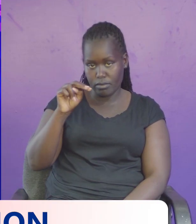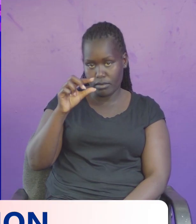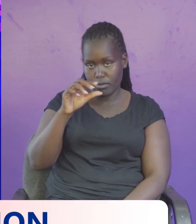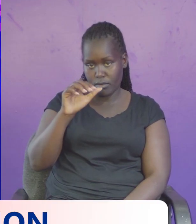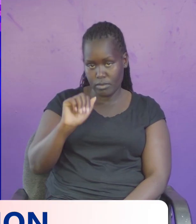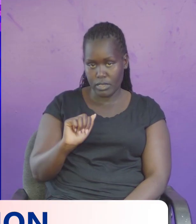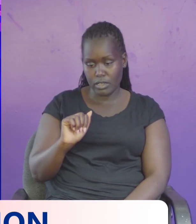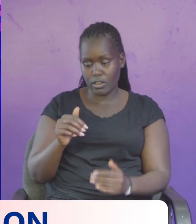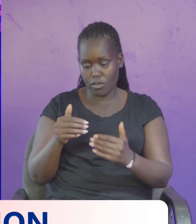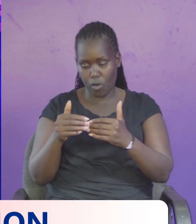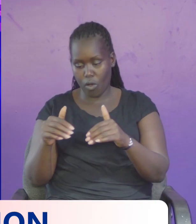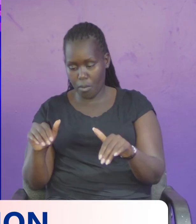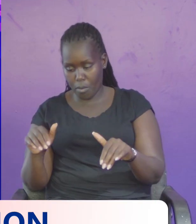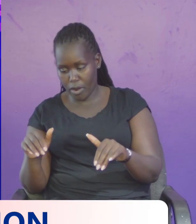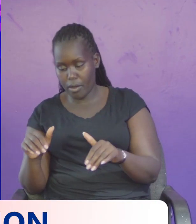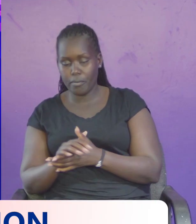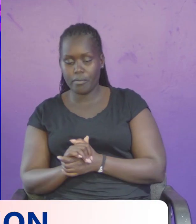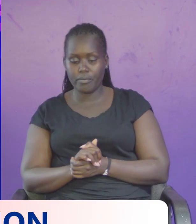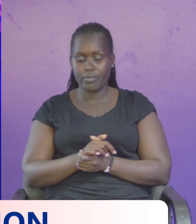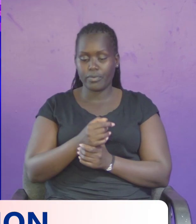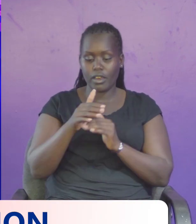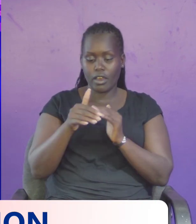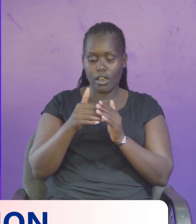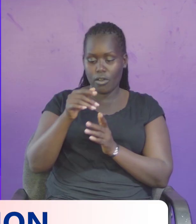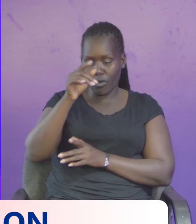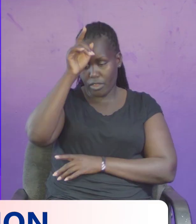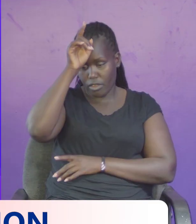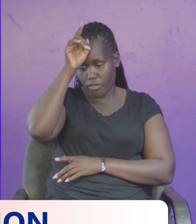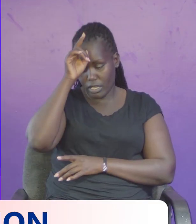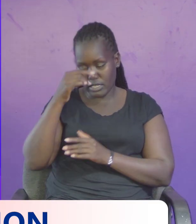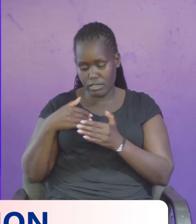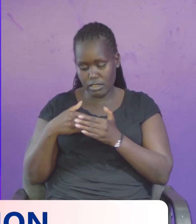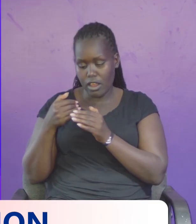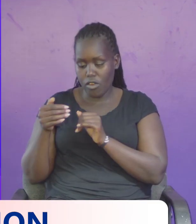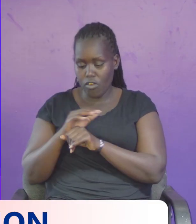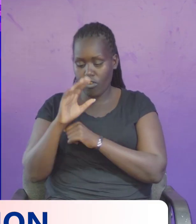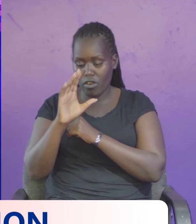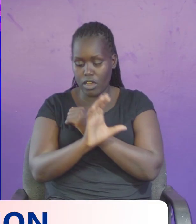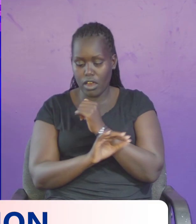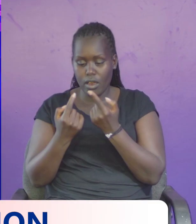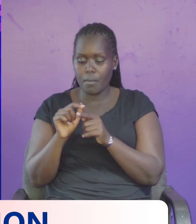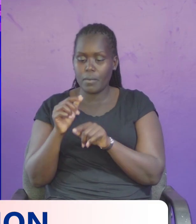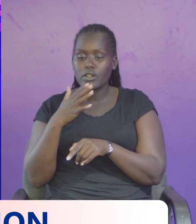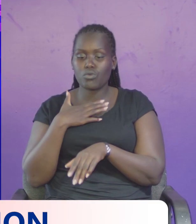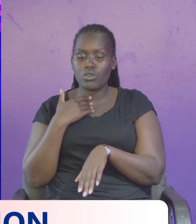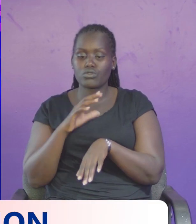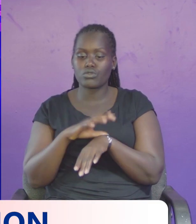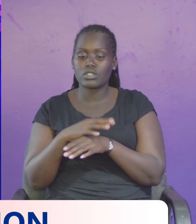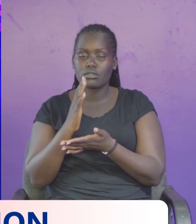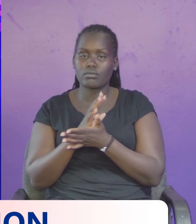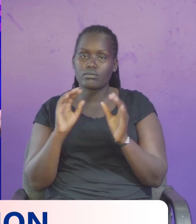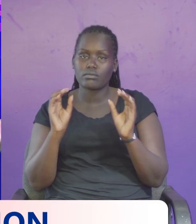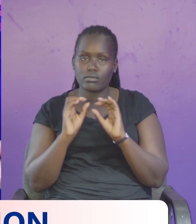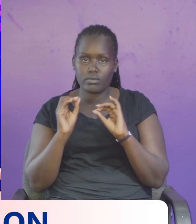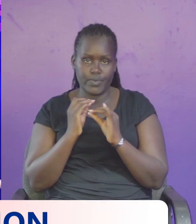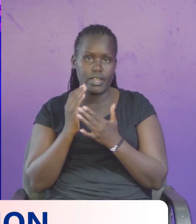interiors of... Actually, the villages, all the villages, almost the whole country of Tanzania. But she did not want to take that truth. Okay. You know,